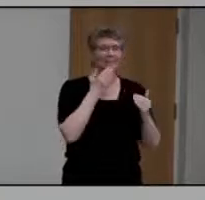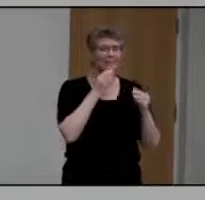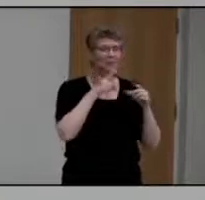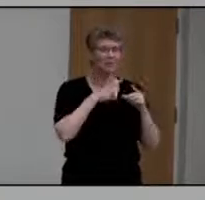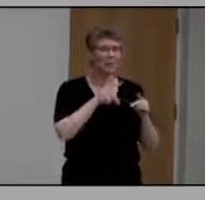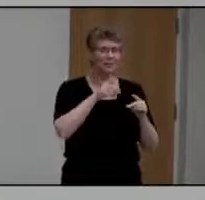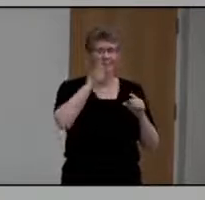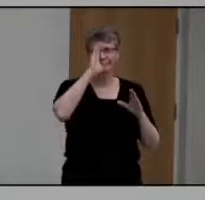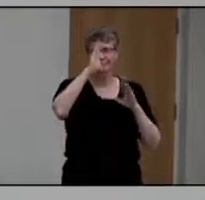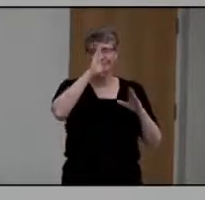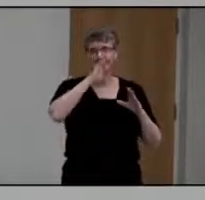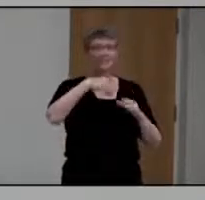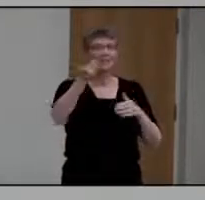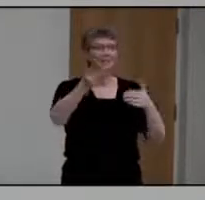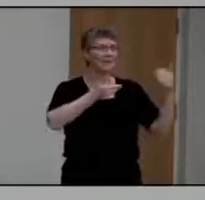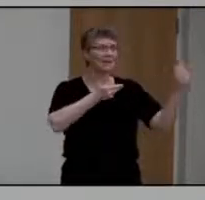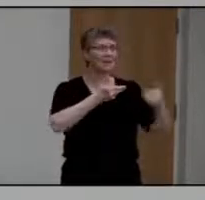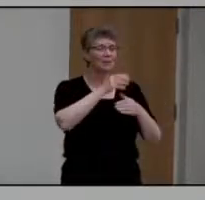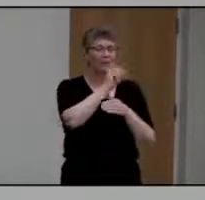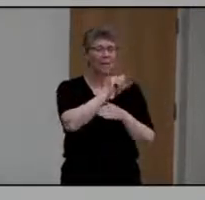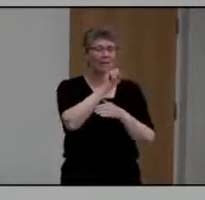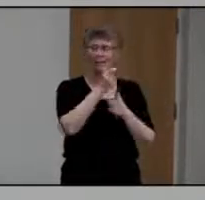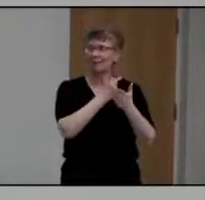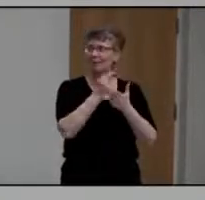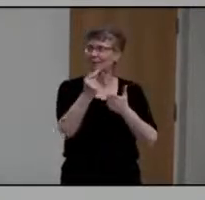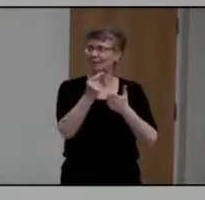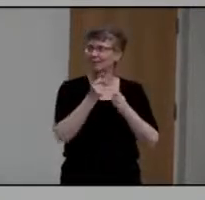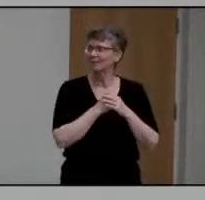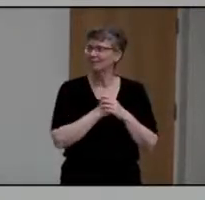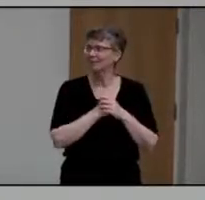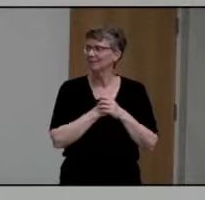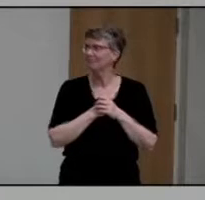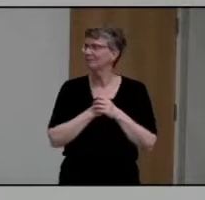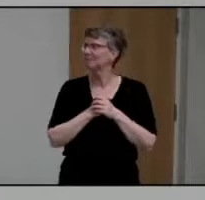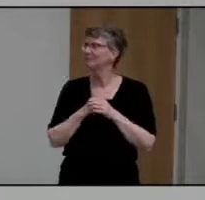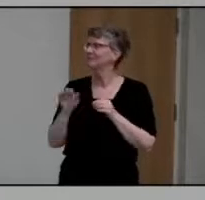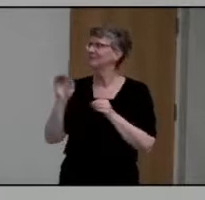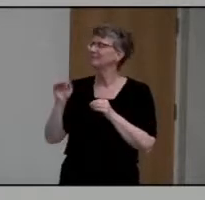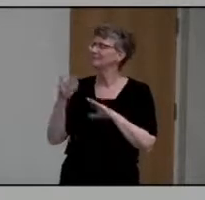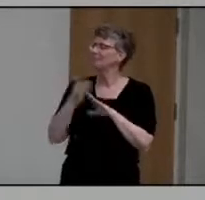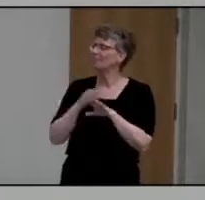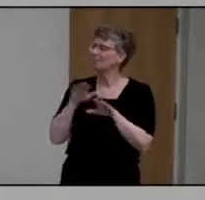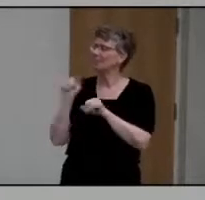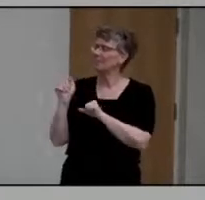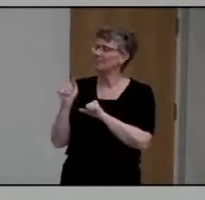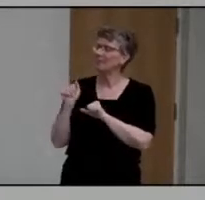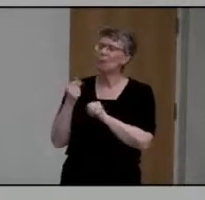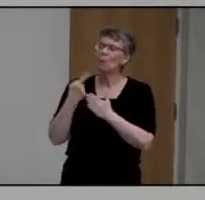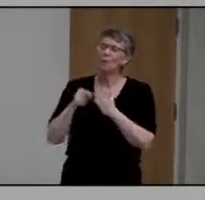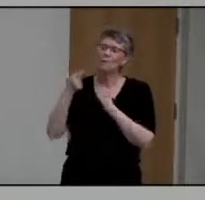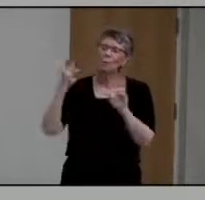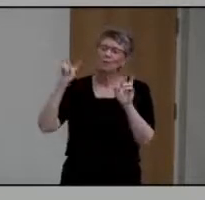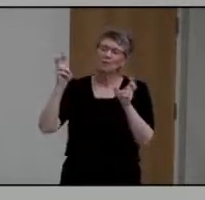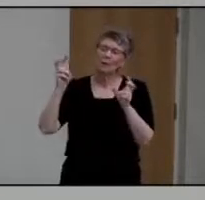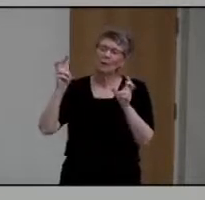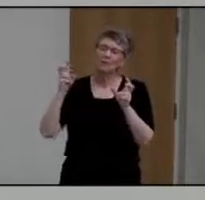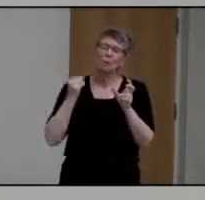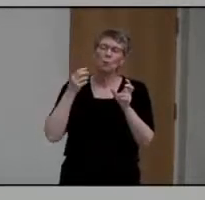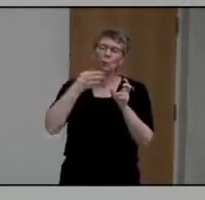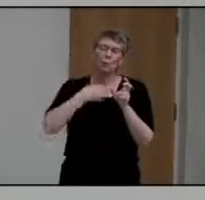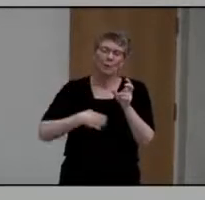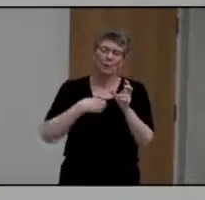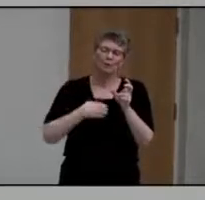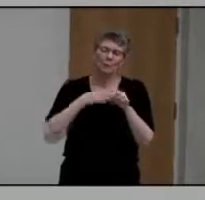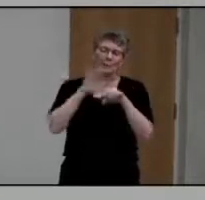And to invite everybody out to the week. Before you go, what's one thing you wish we would have talked about on the panel tonight?